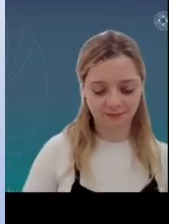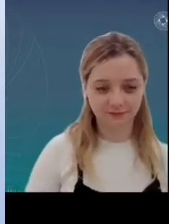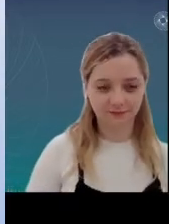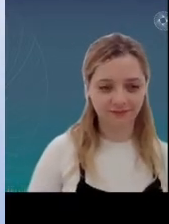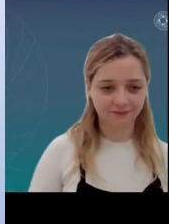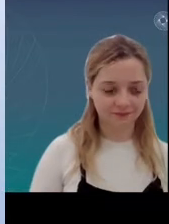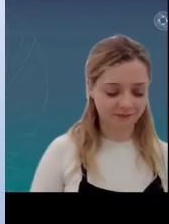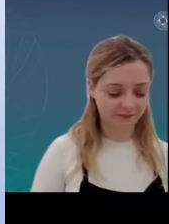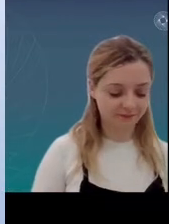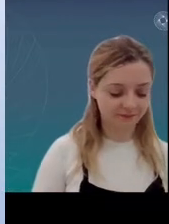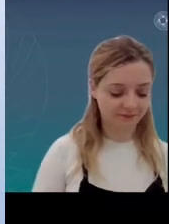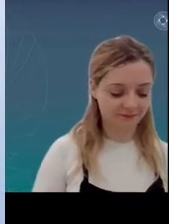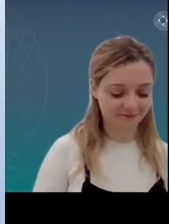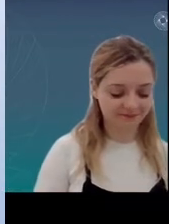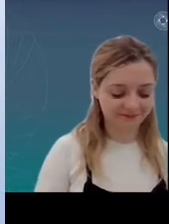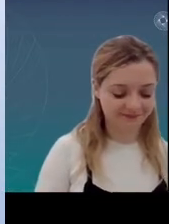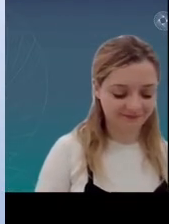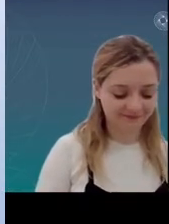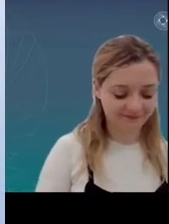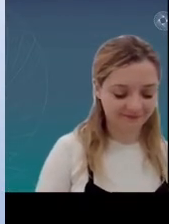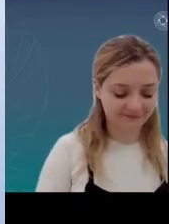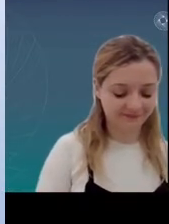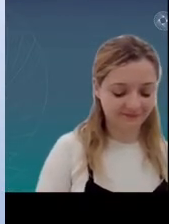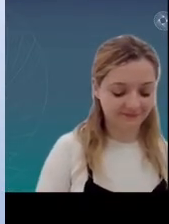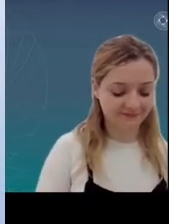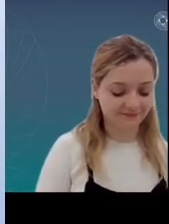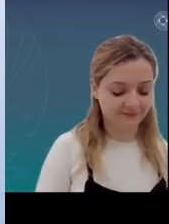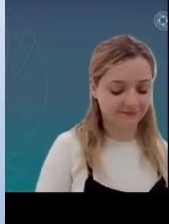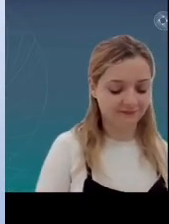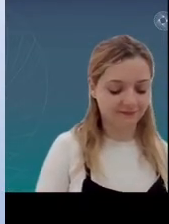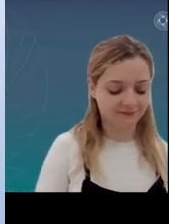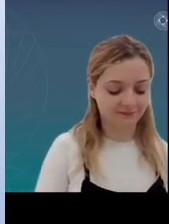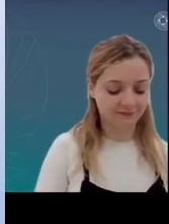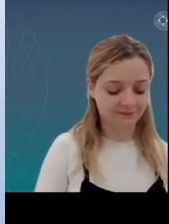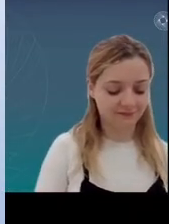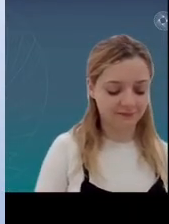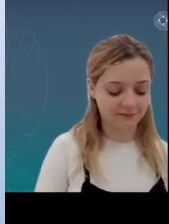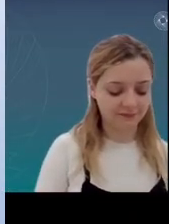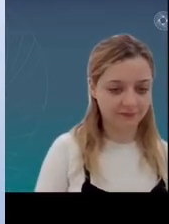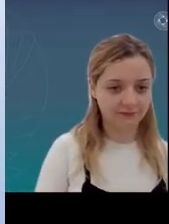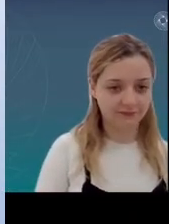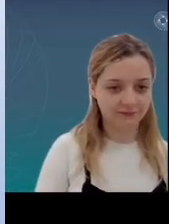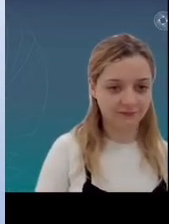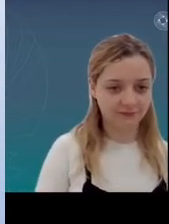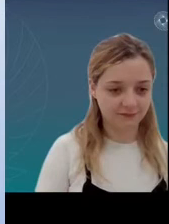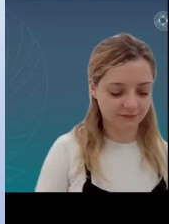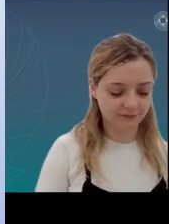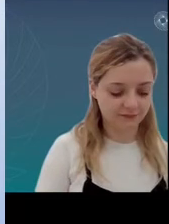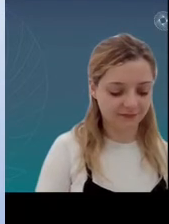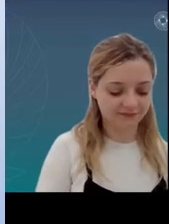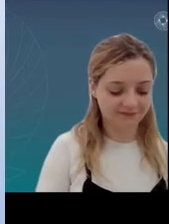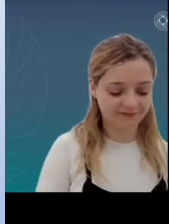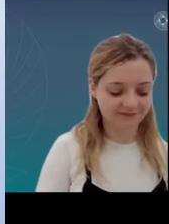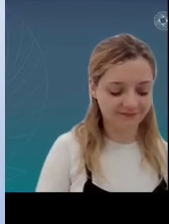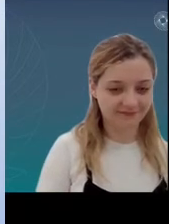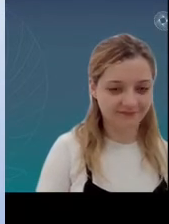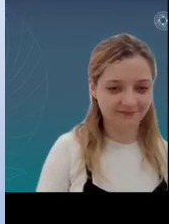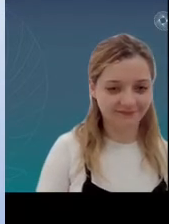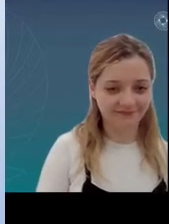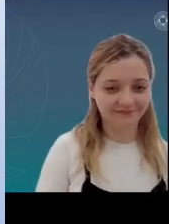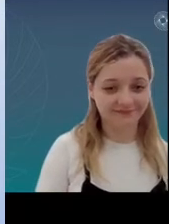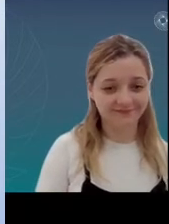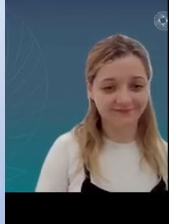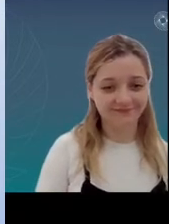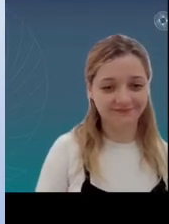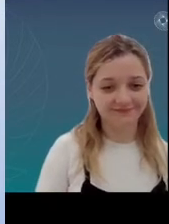plus public members who neither they nor their immediate family have any connection with higher education. So it has a direct connection